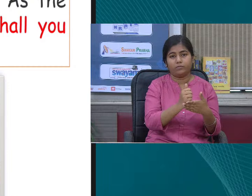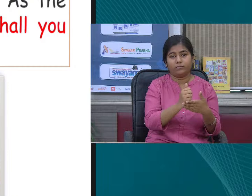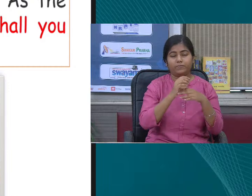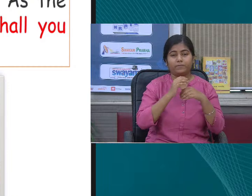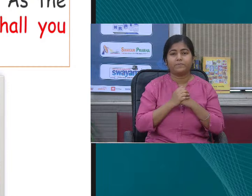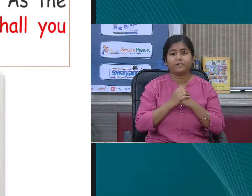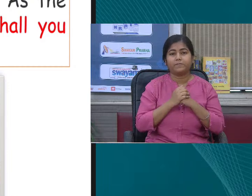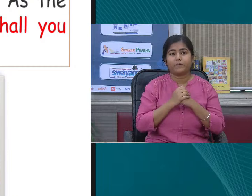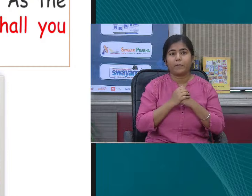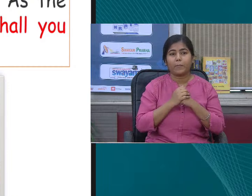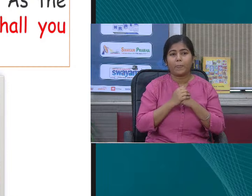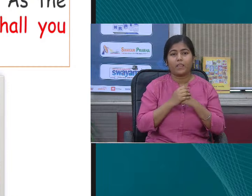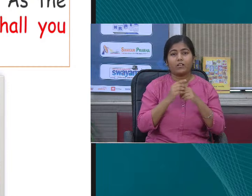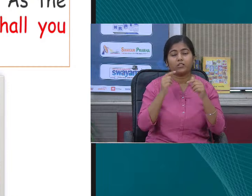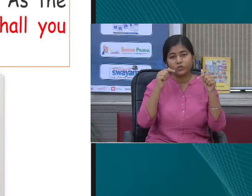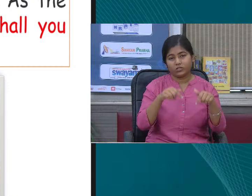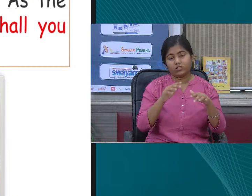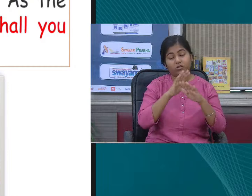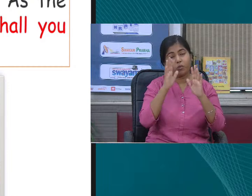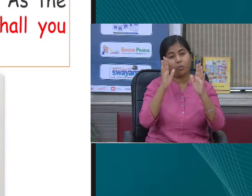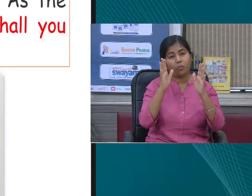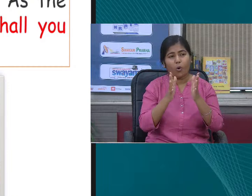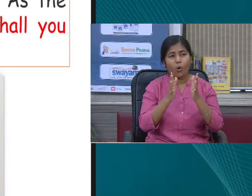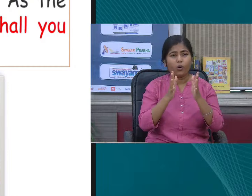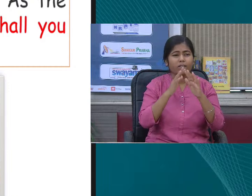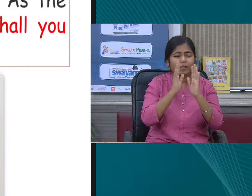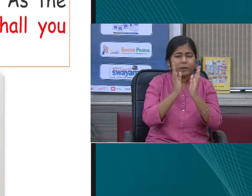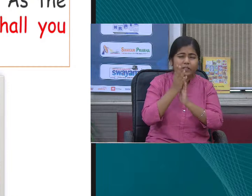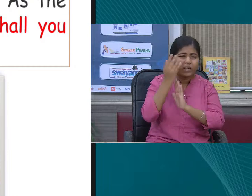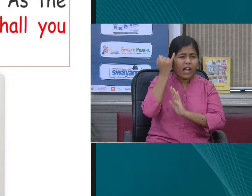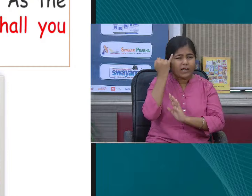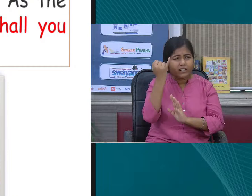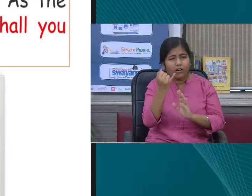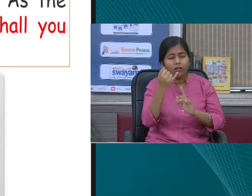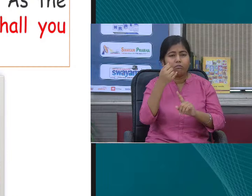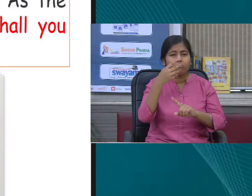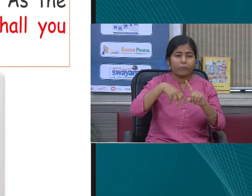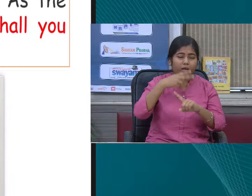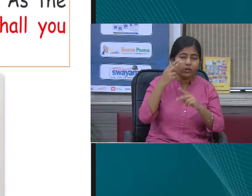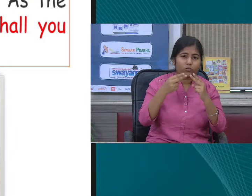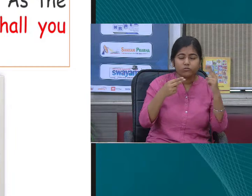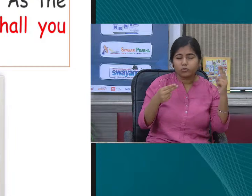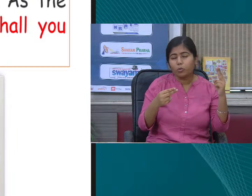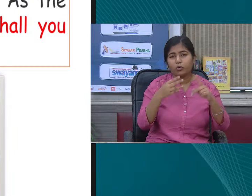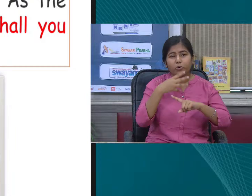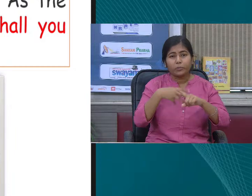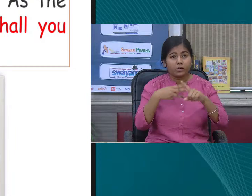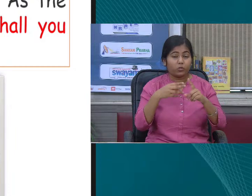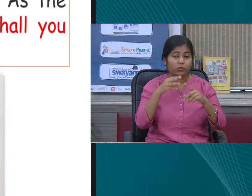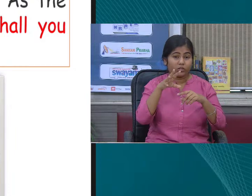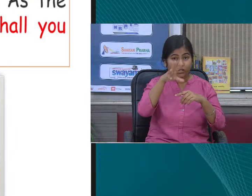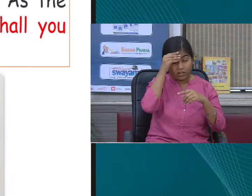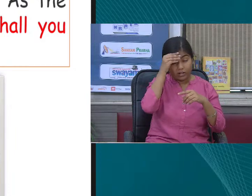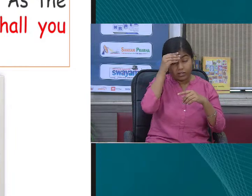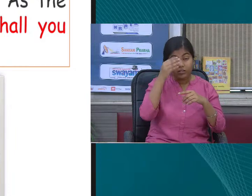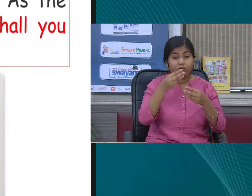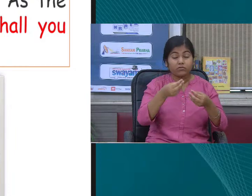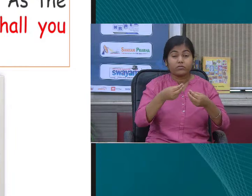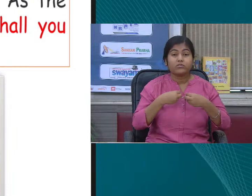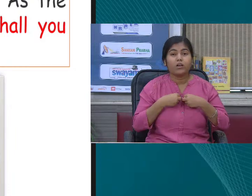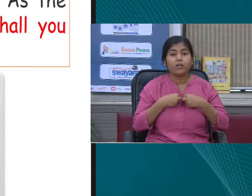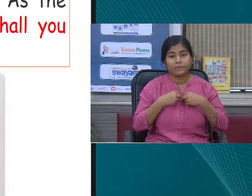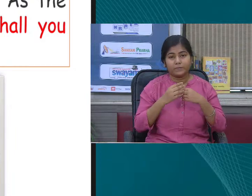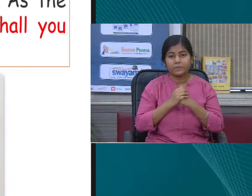reap. So this is the whole idea, the moral of this story revolves around.